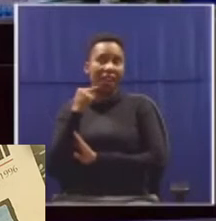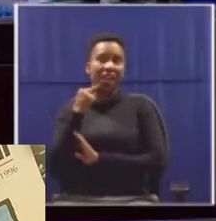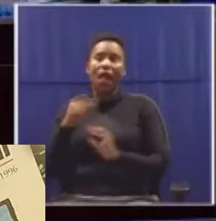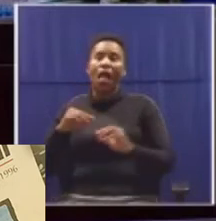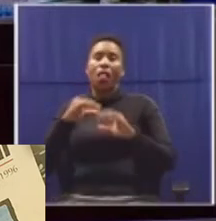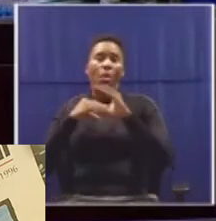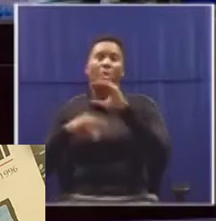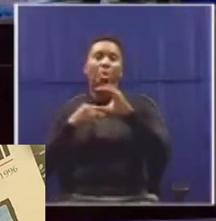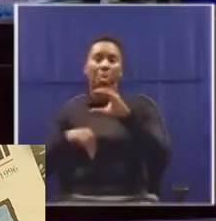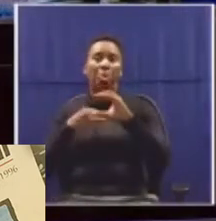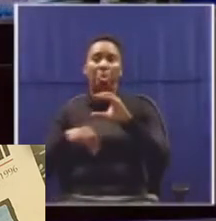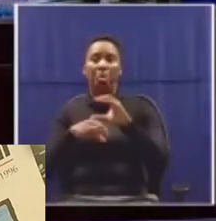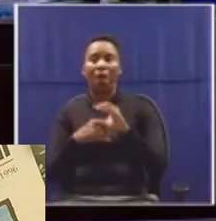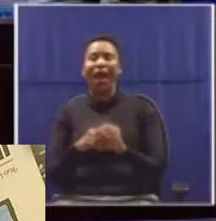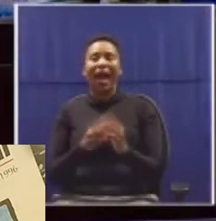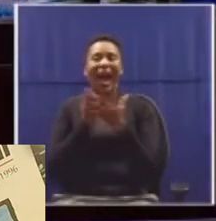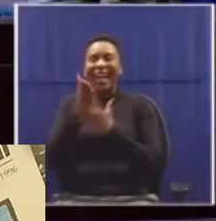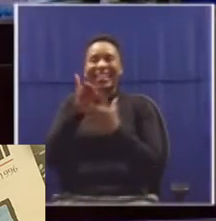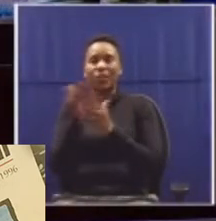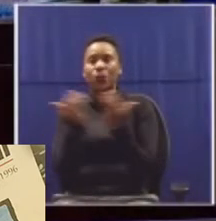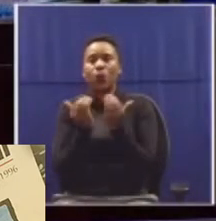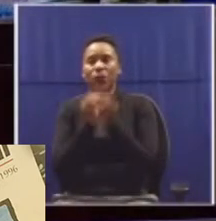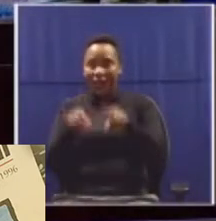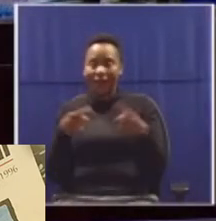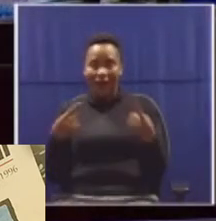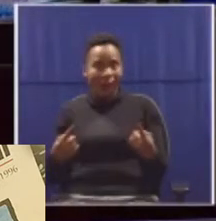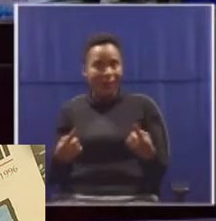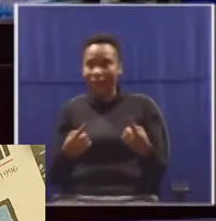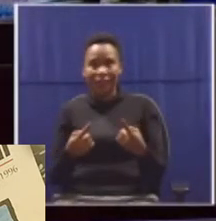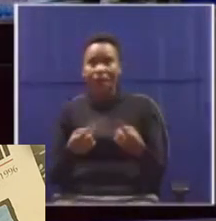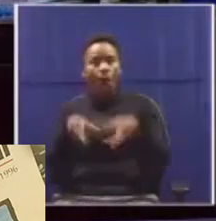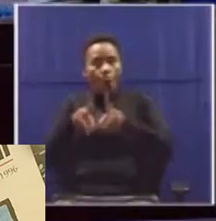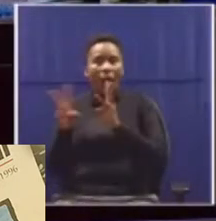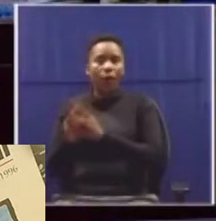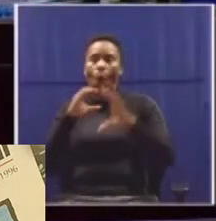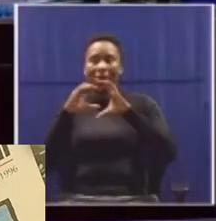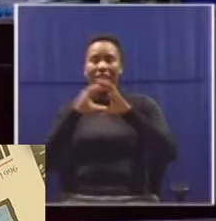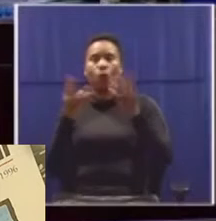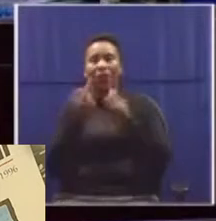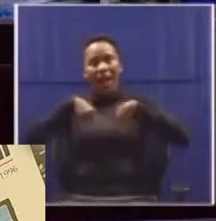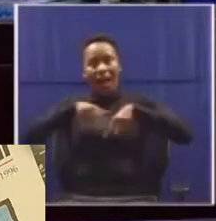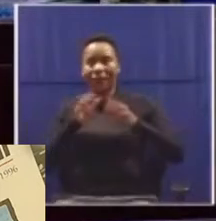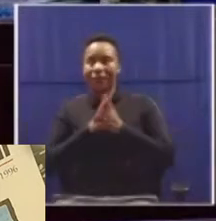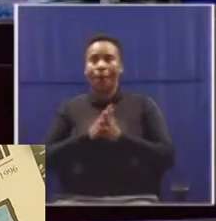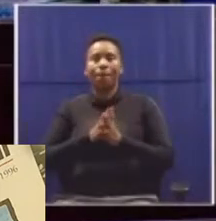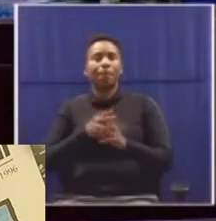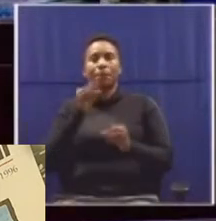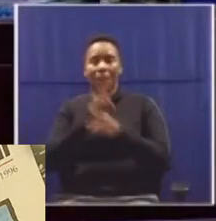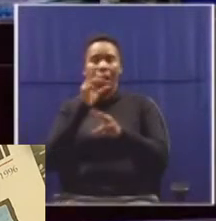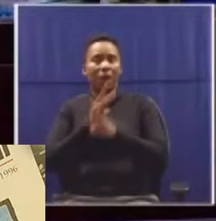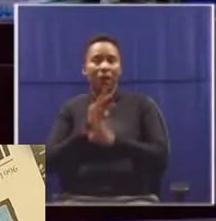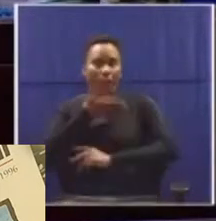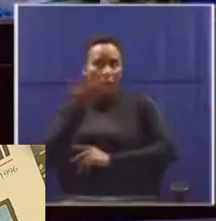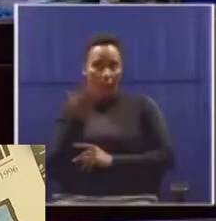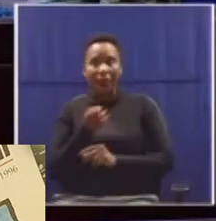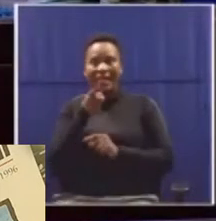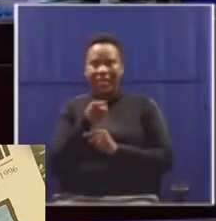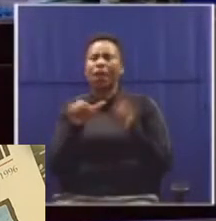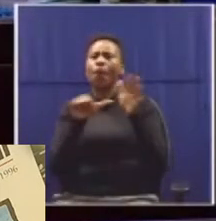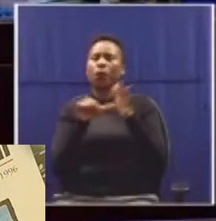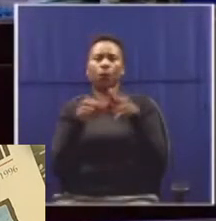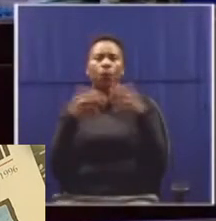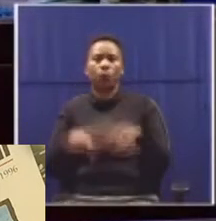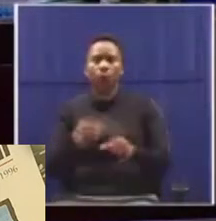cannot access schools cannot have a means to communicate with us this is important in order to make